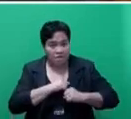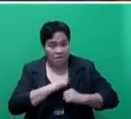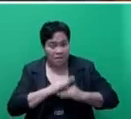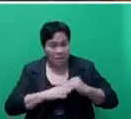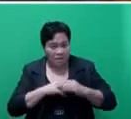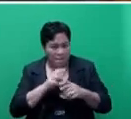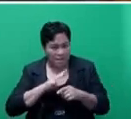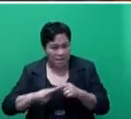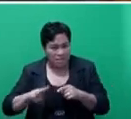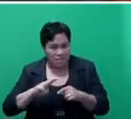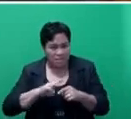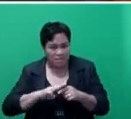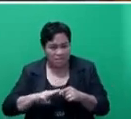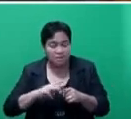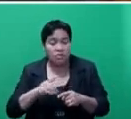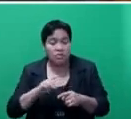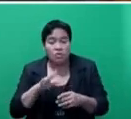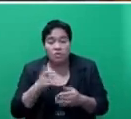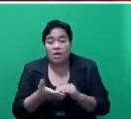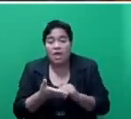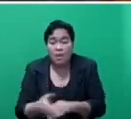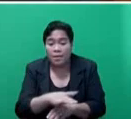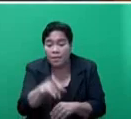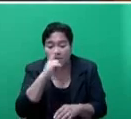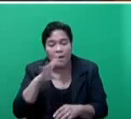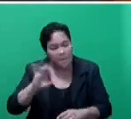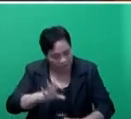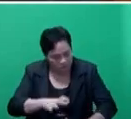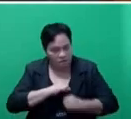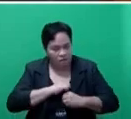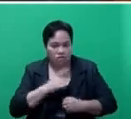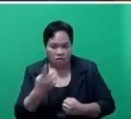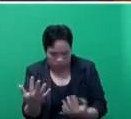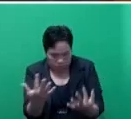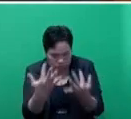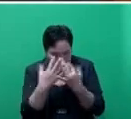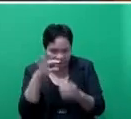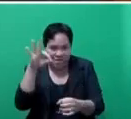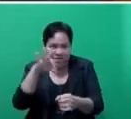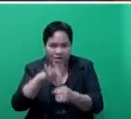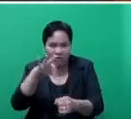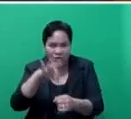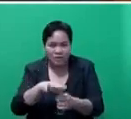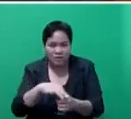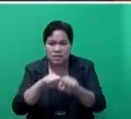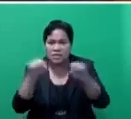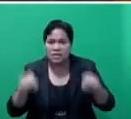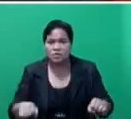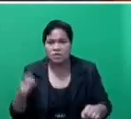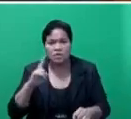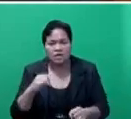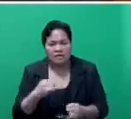measures to help our people have the confidence to come out and vote. The system today, Honorable Speaker, is